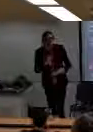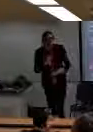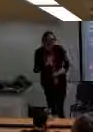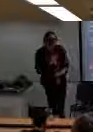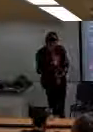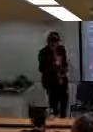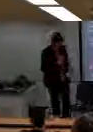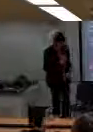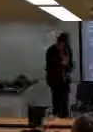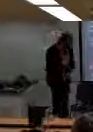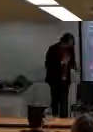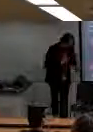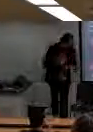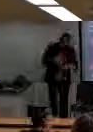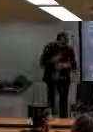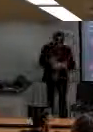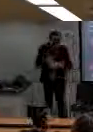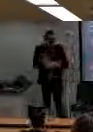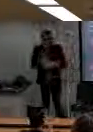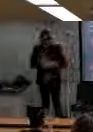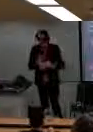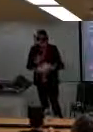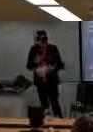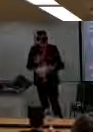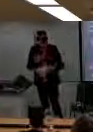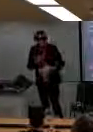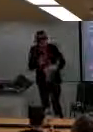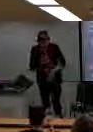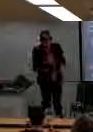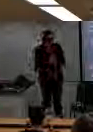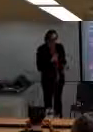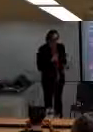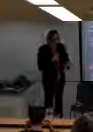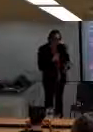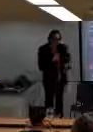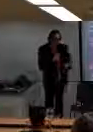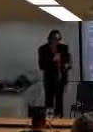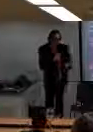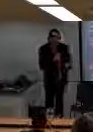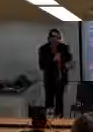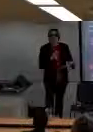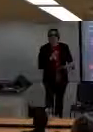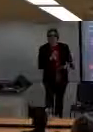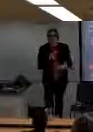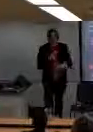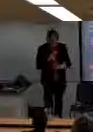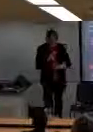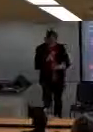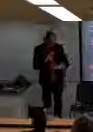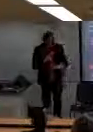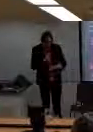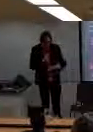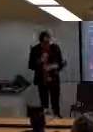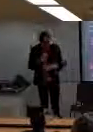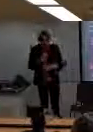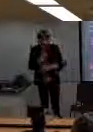event, which has been a long time coming. I welcome those who are following online, but also especially those who